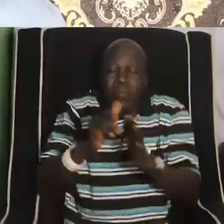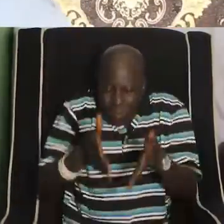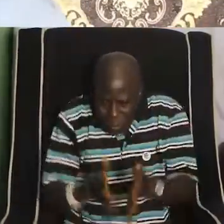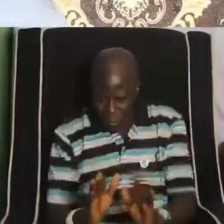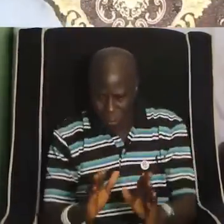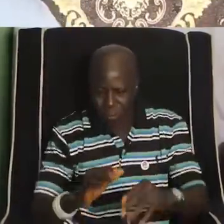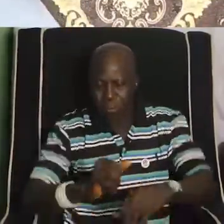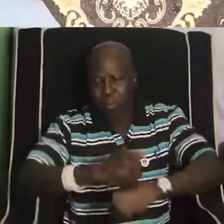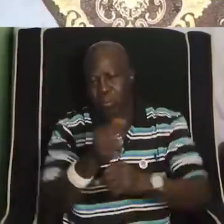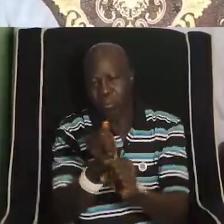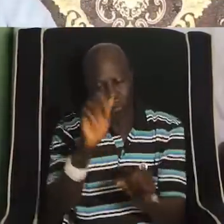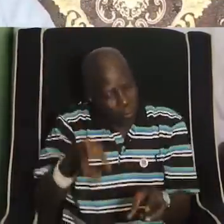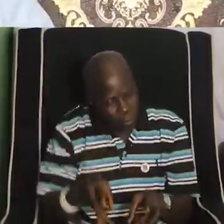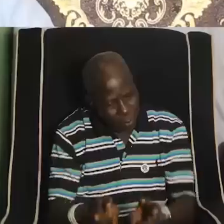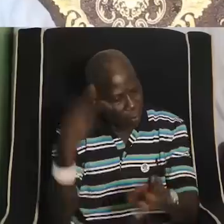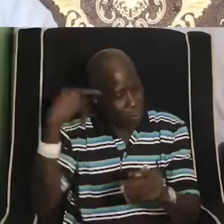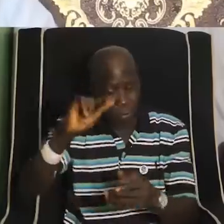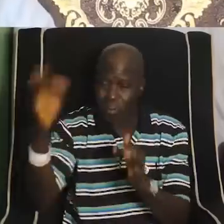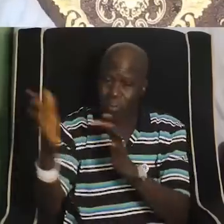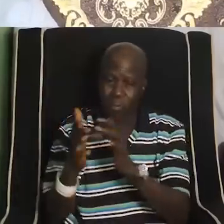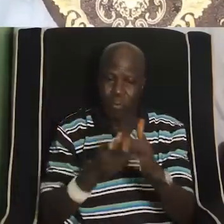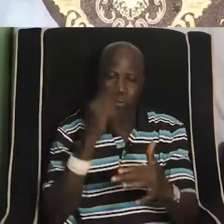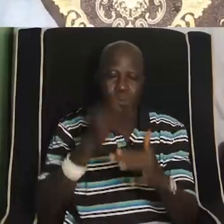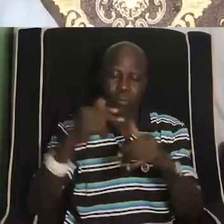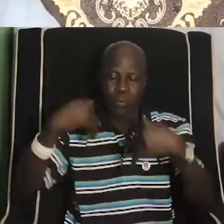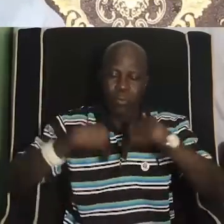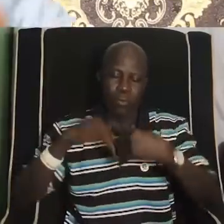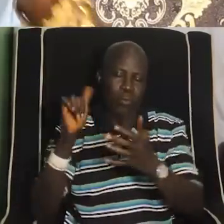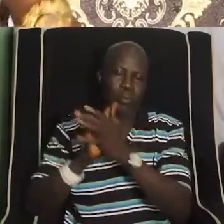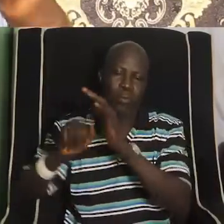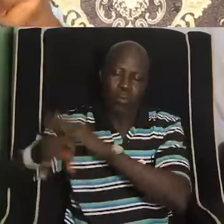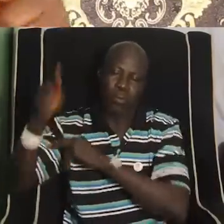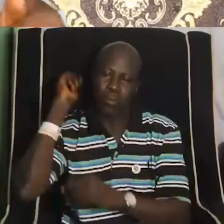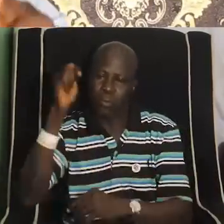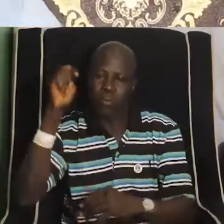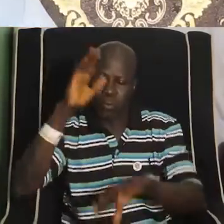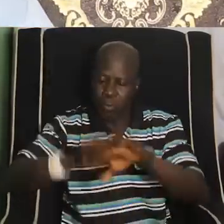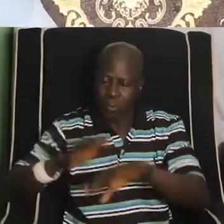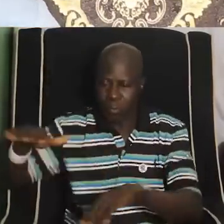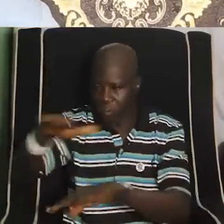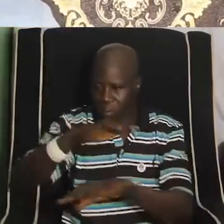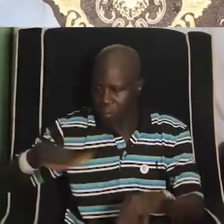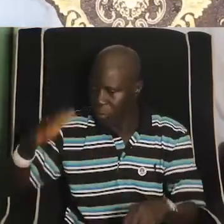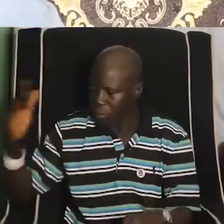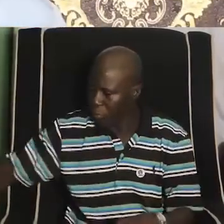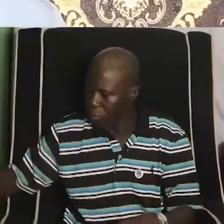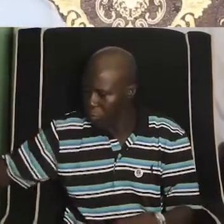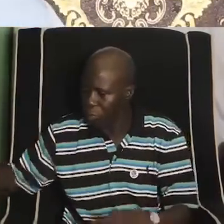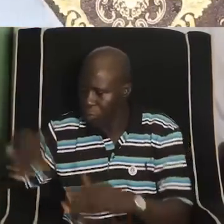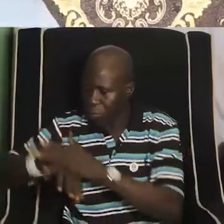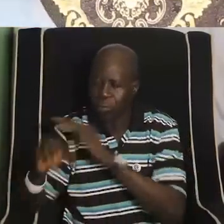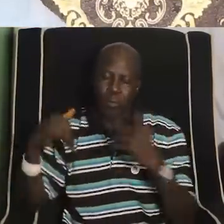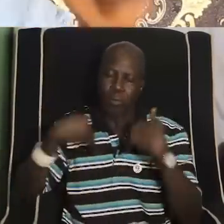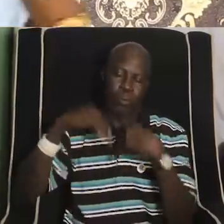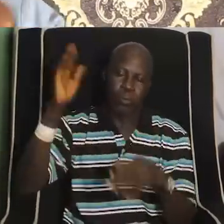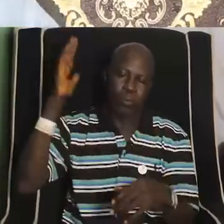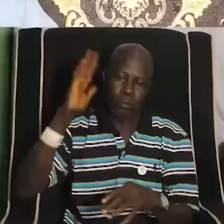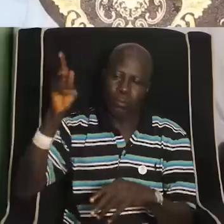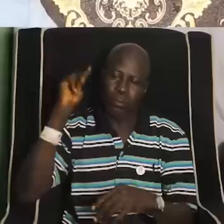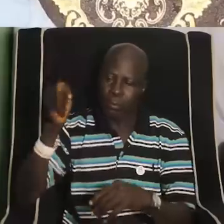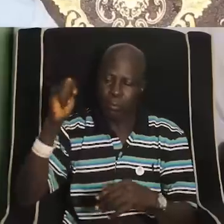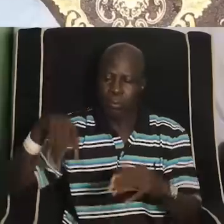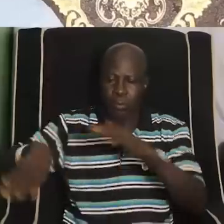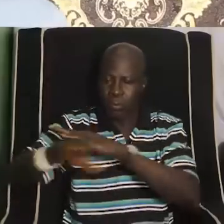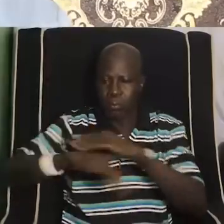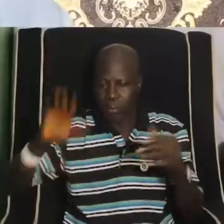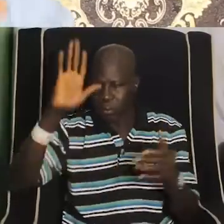ọ̀nà fún ọ lórúkọ Jésù. Make way for you, Jesus. Wà ní testimony. We have testimony. Lórí ọmọ ẹ̀yẹ. Over your children. Wà ní testimony. We have testimony. Lórí ọ̀rọ̀ ọkọ